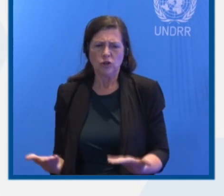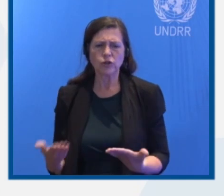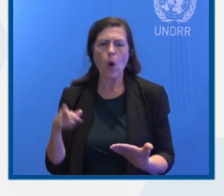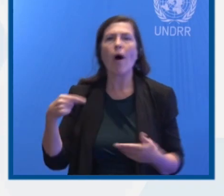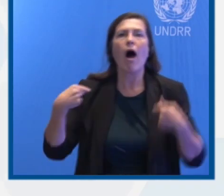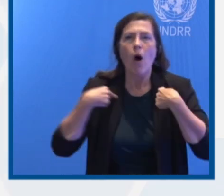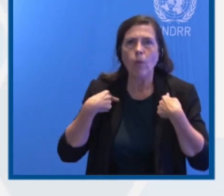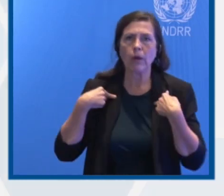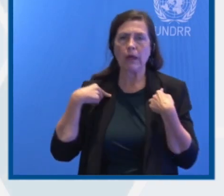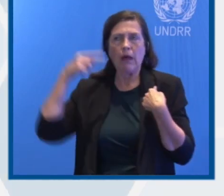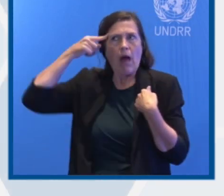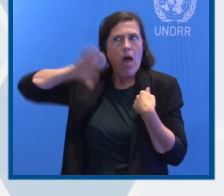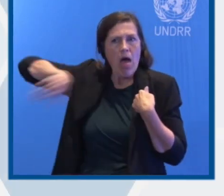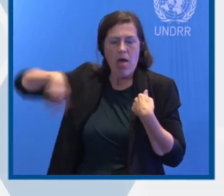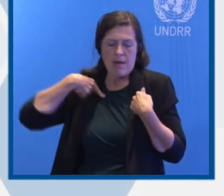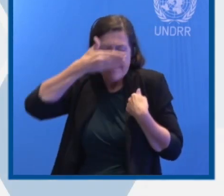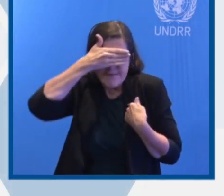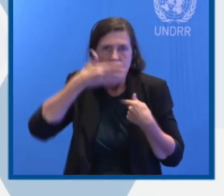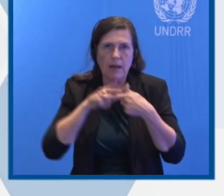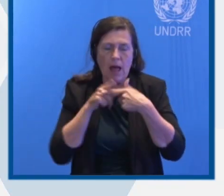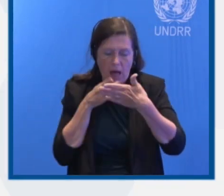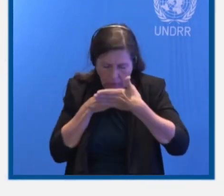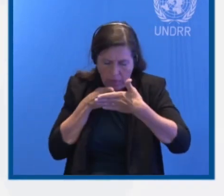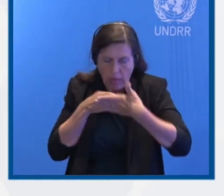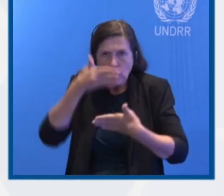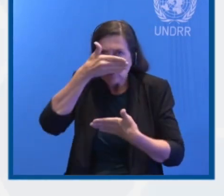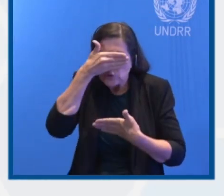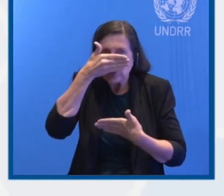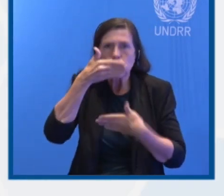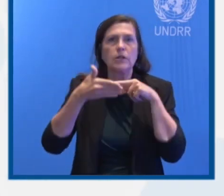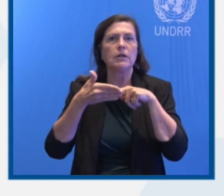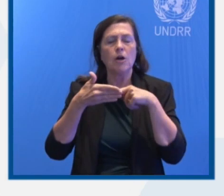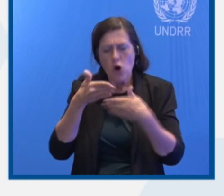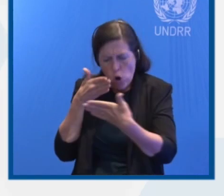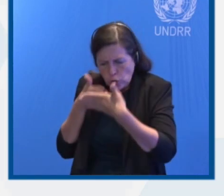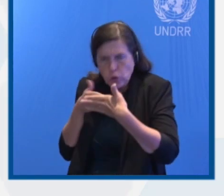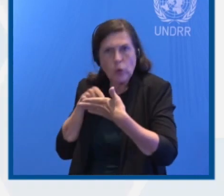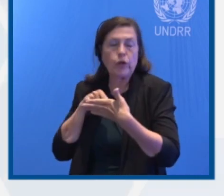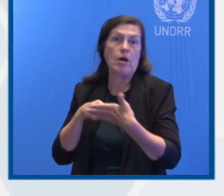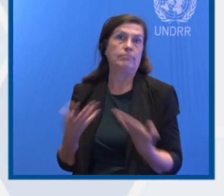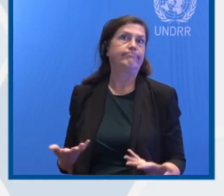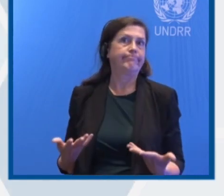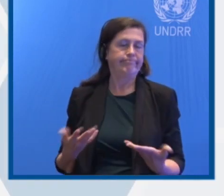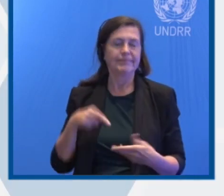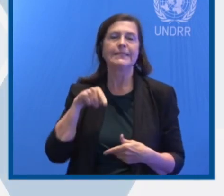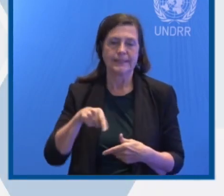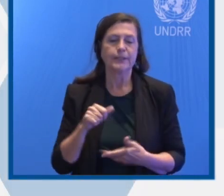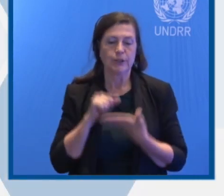Yeah, this is it's a great question, and this is a big challenge. I mentioned earlier that